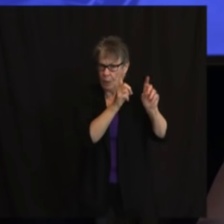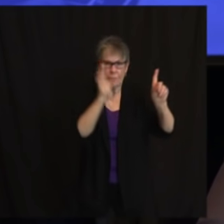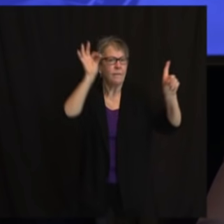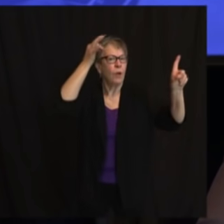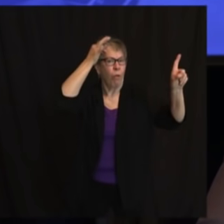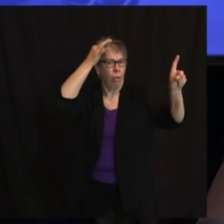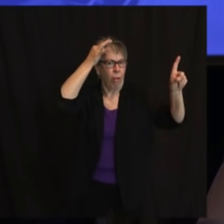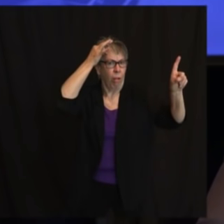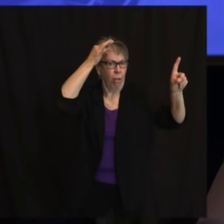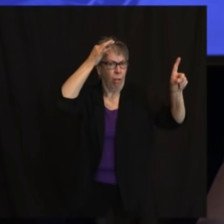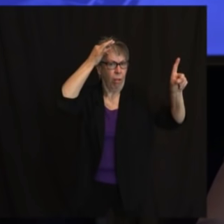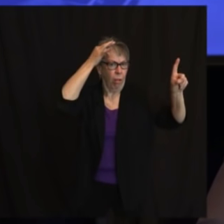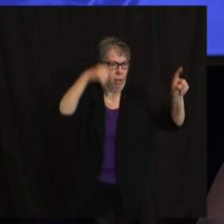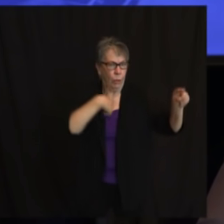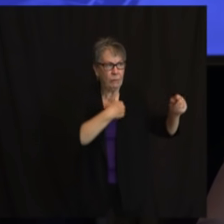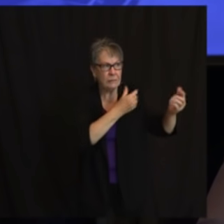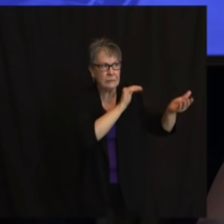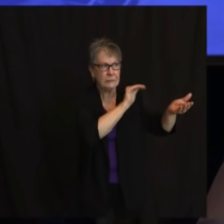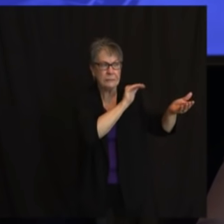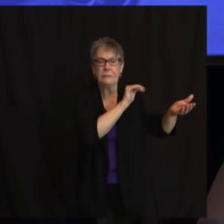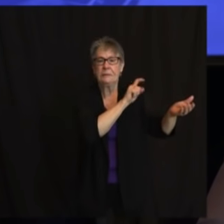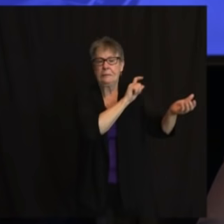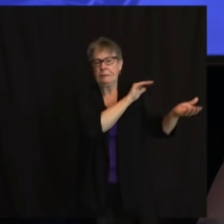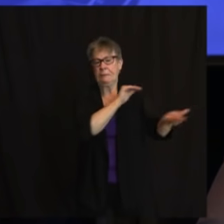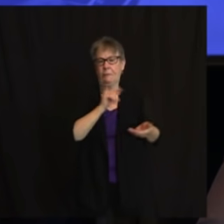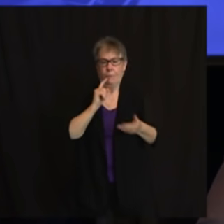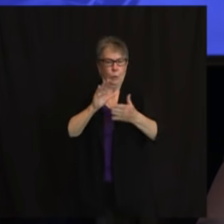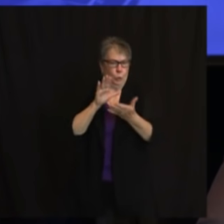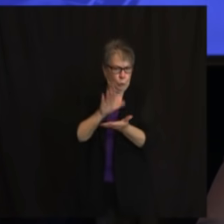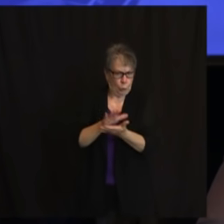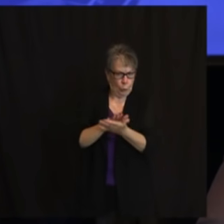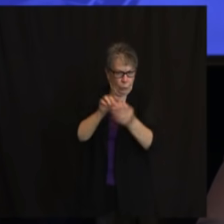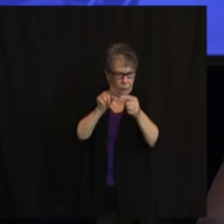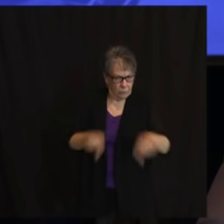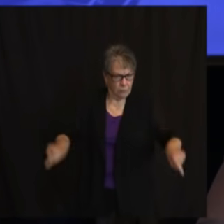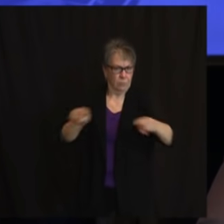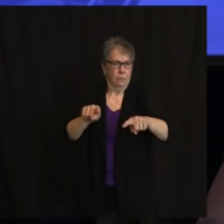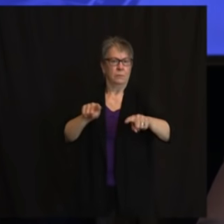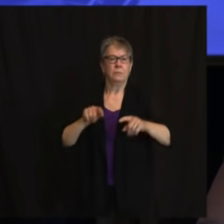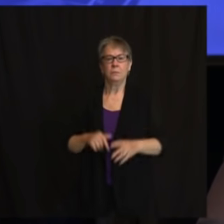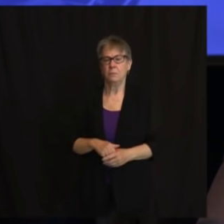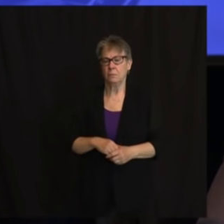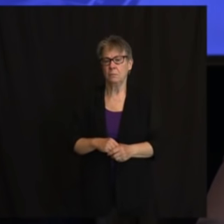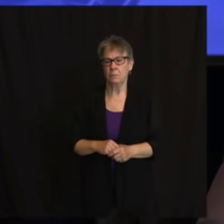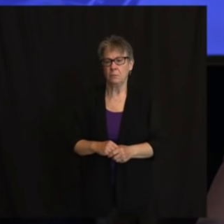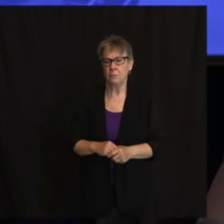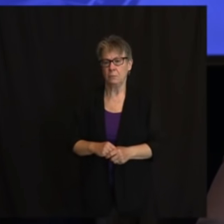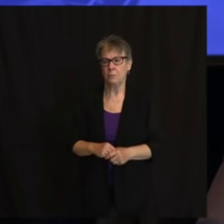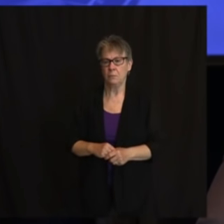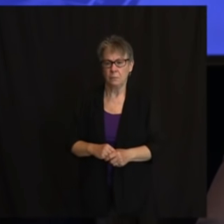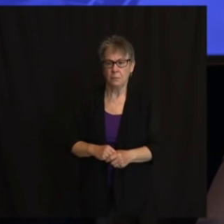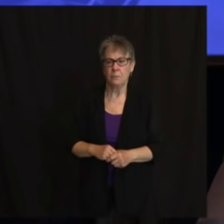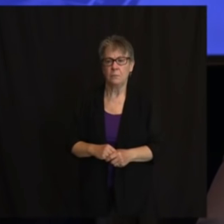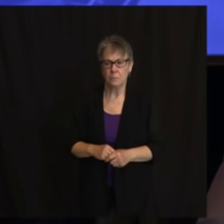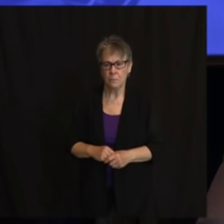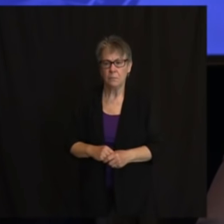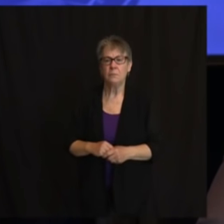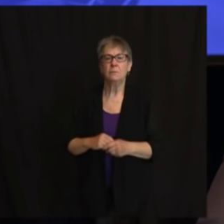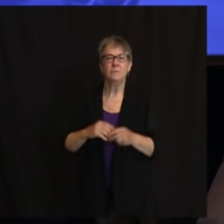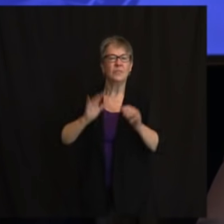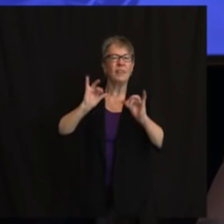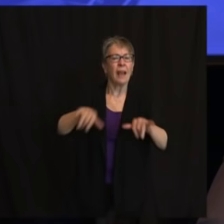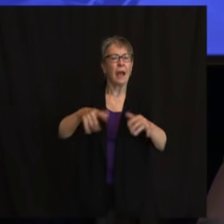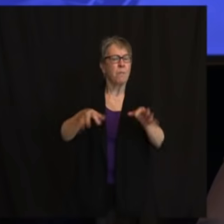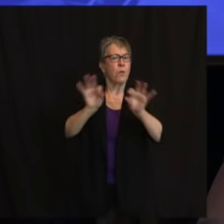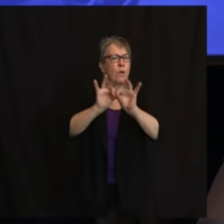and supplemental after-school programs, which can include online learning during the summer to address the needs of subgroups of students, providing school